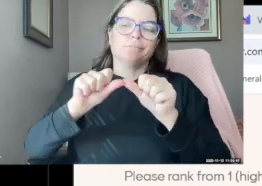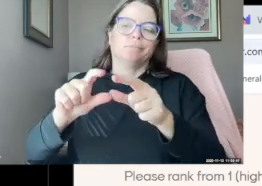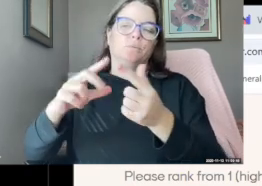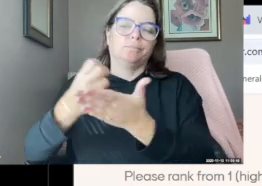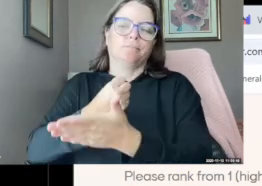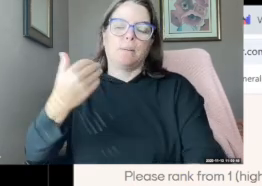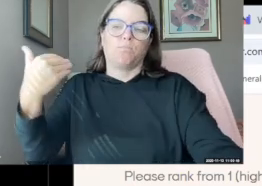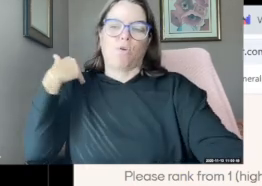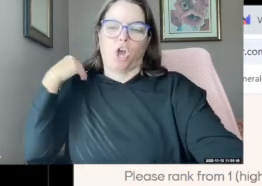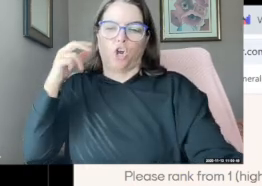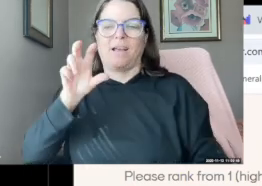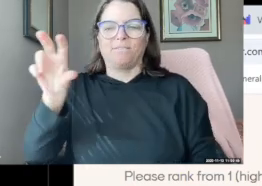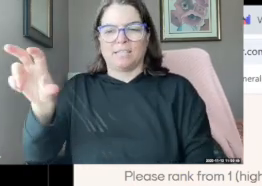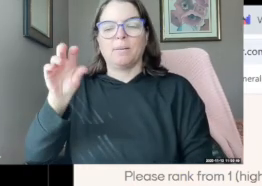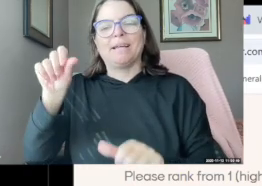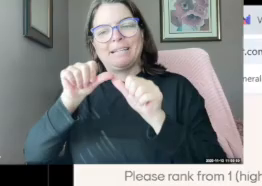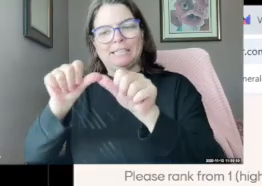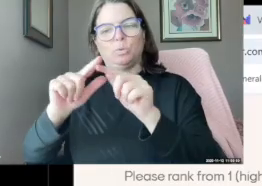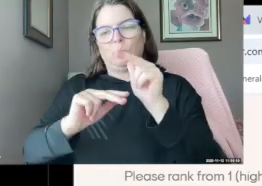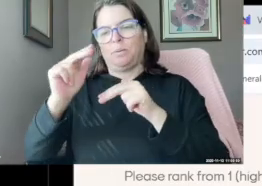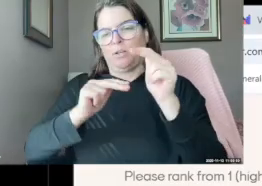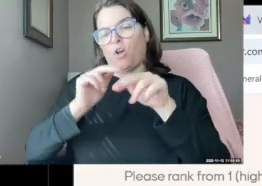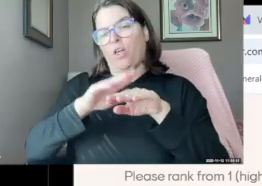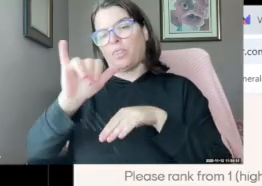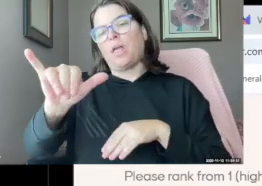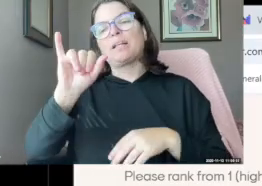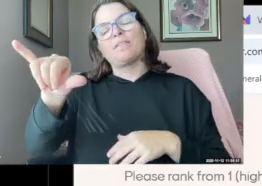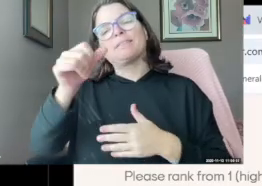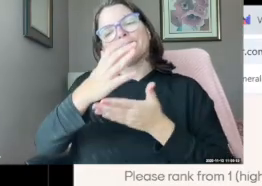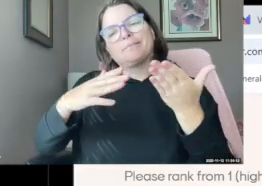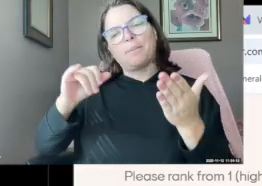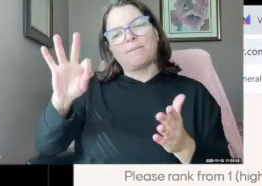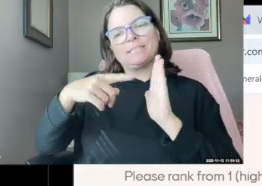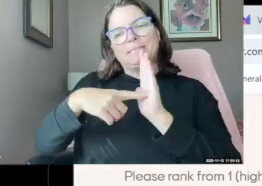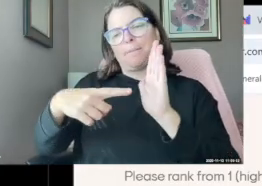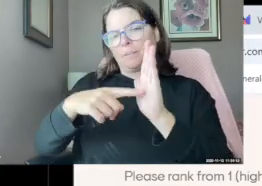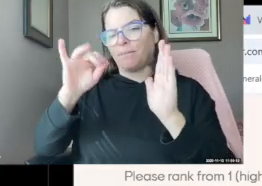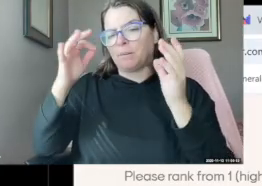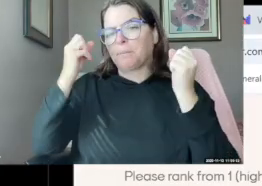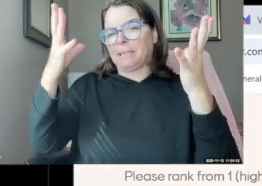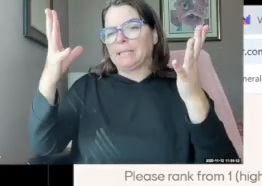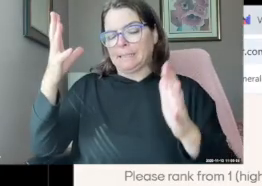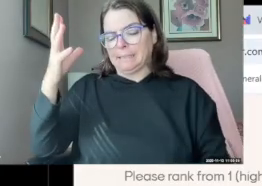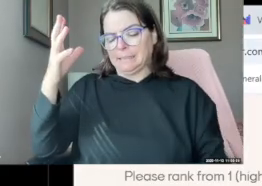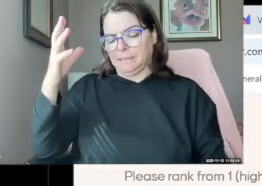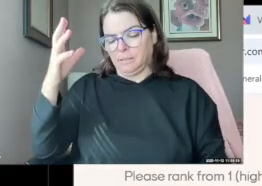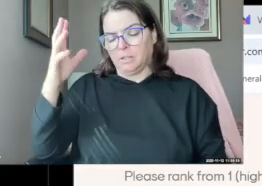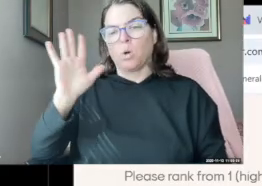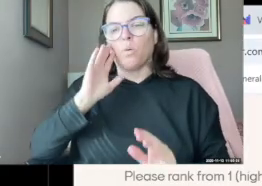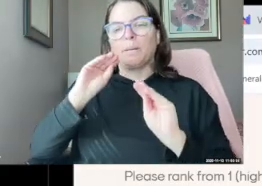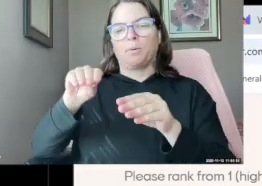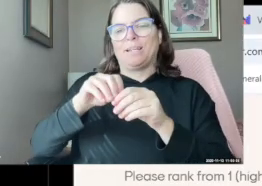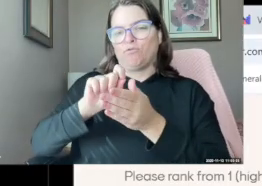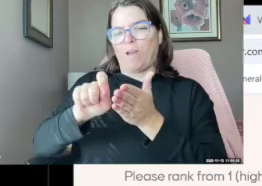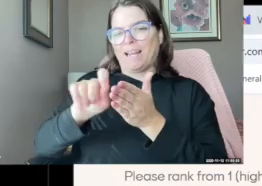shared mobility ecosystems project within the Clean Mobility Project Suite can continue to leverage prior investment and